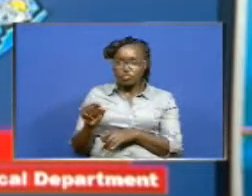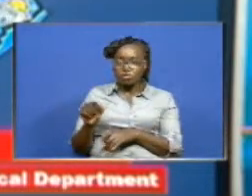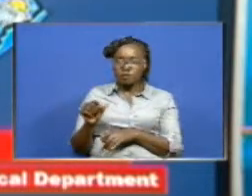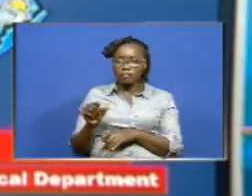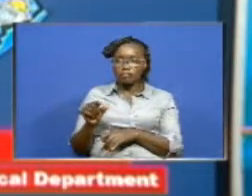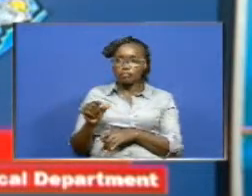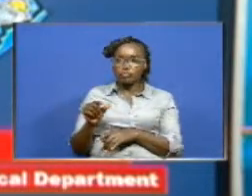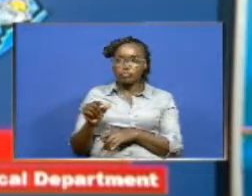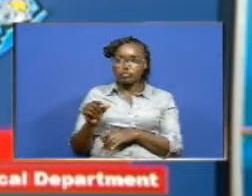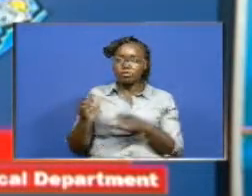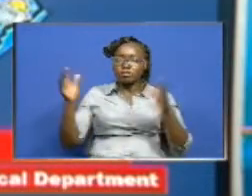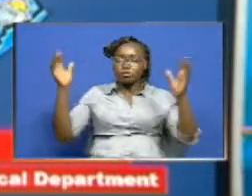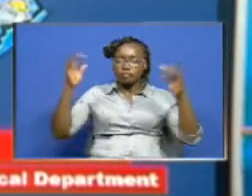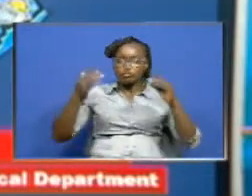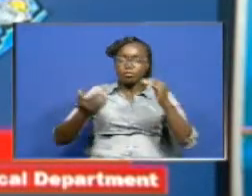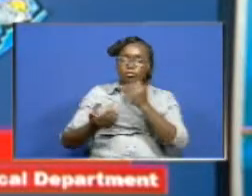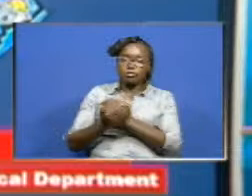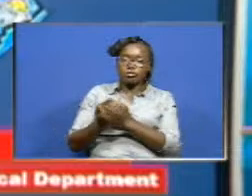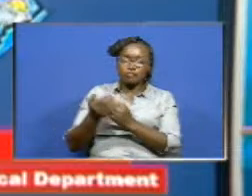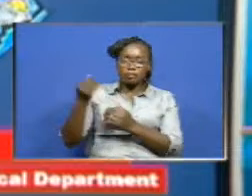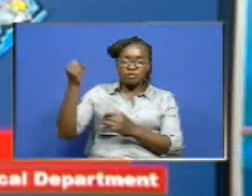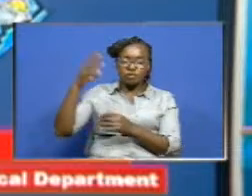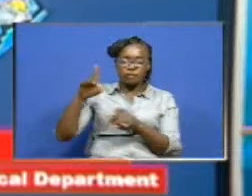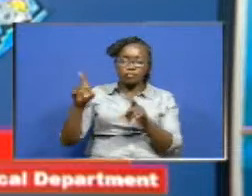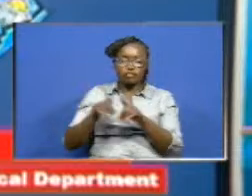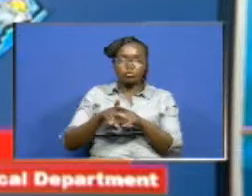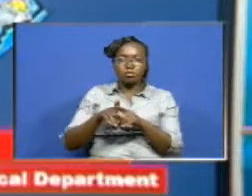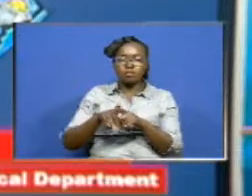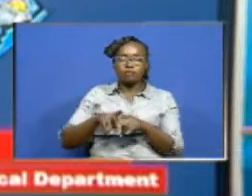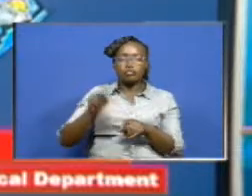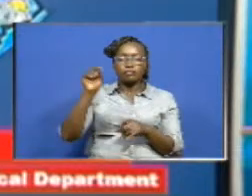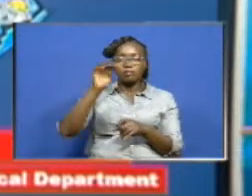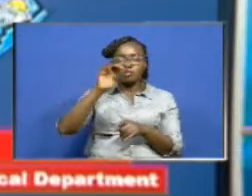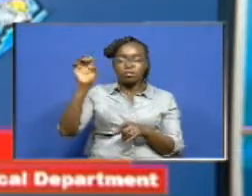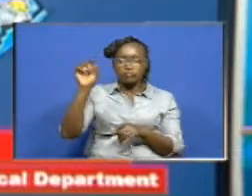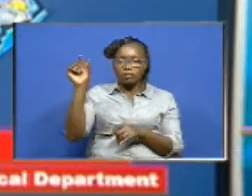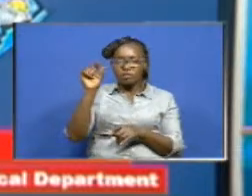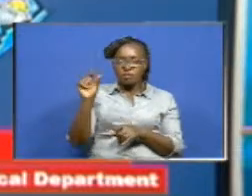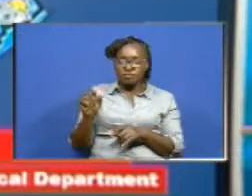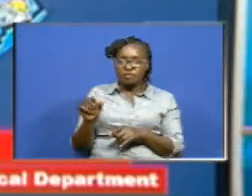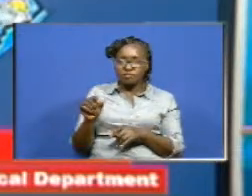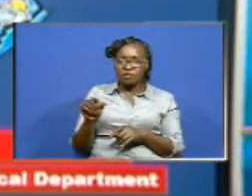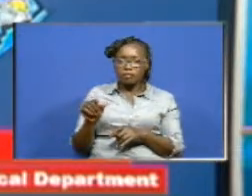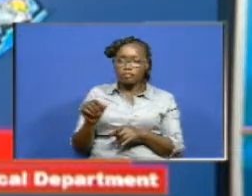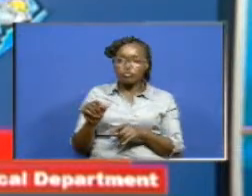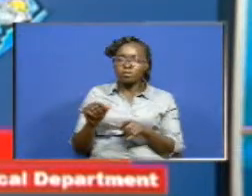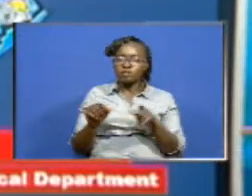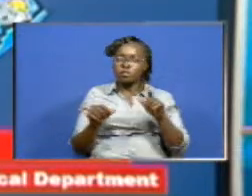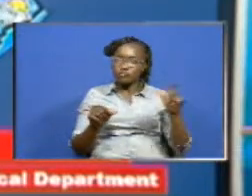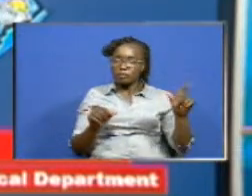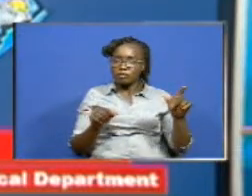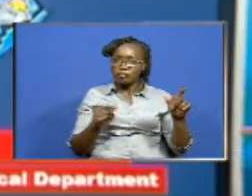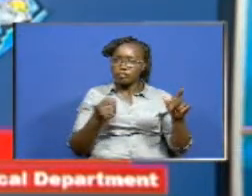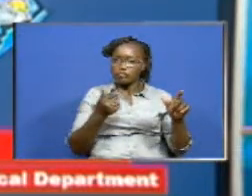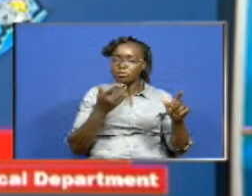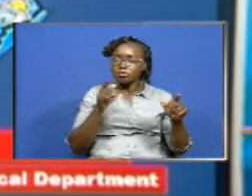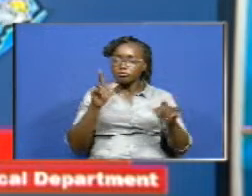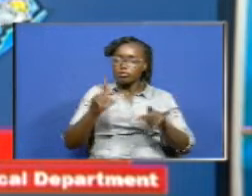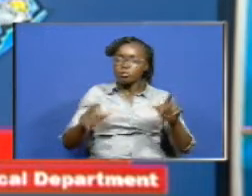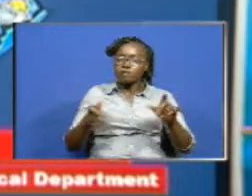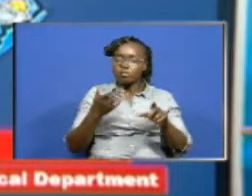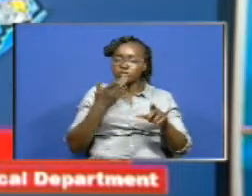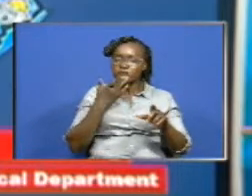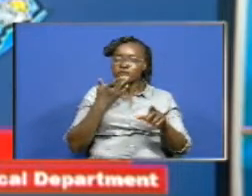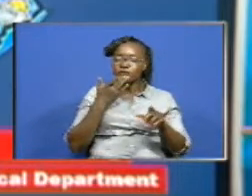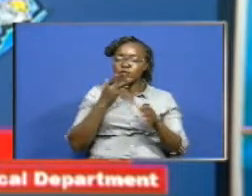rain in the morning accompanied by sunny intervals in the northeastern region. Areas of Lodo and the Lake Turkana Basin, rains in the